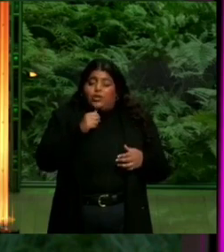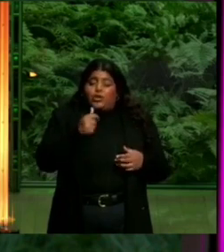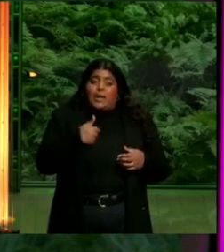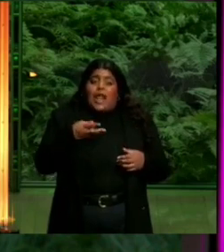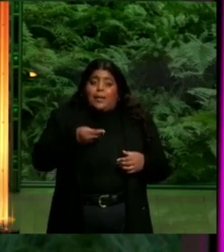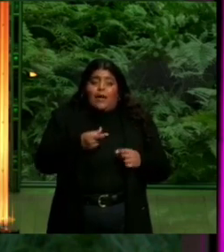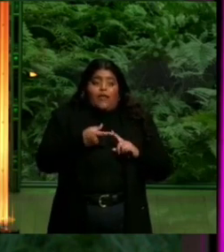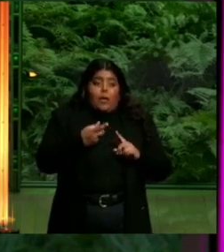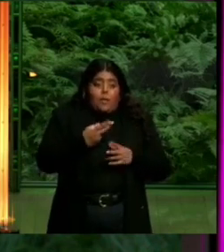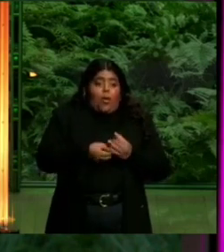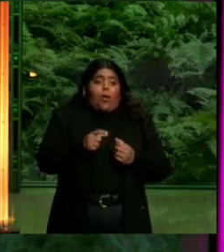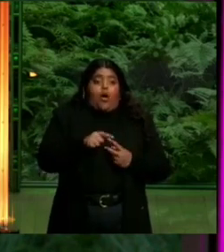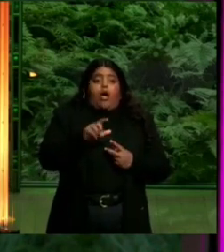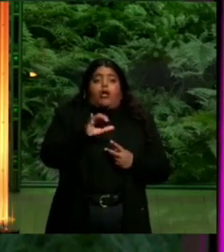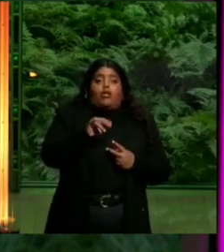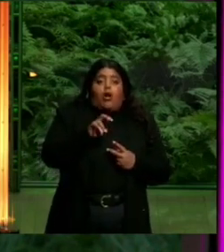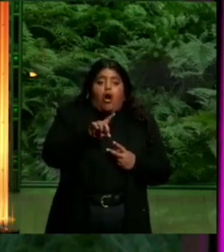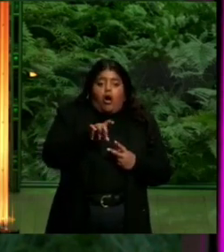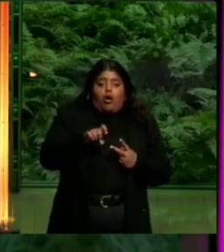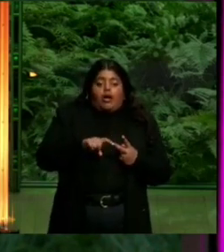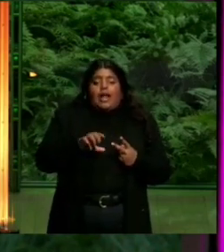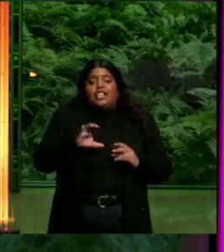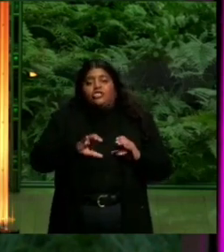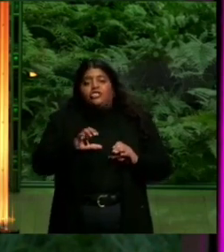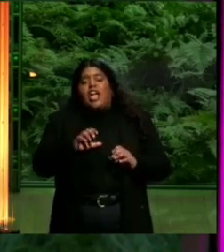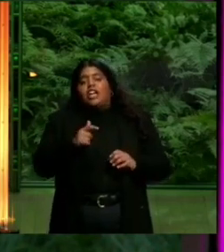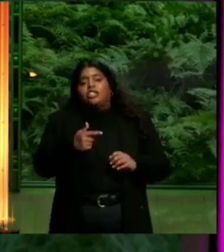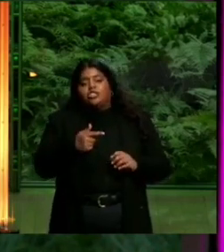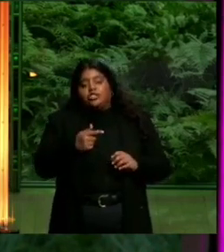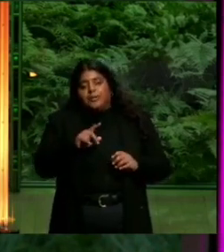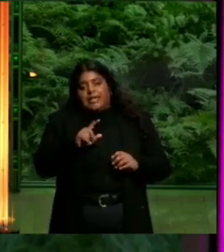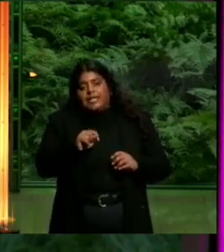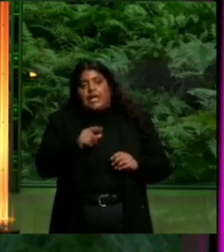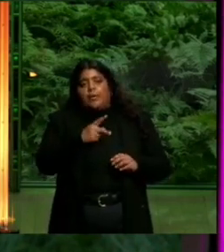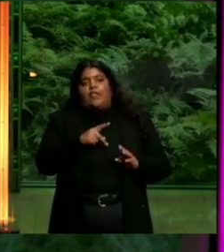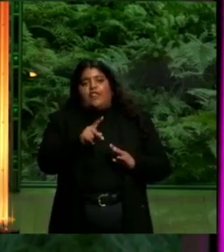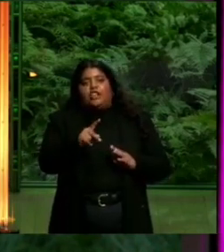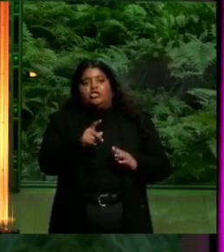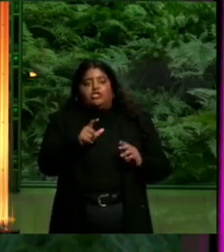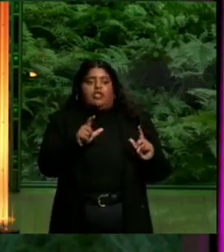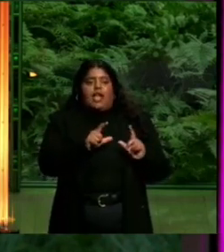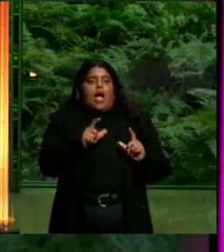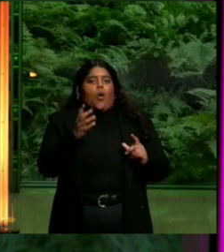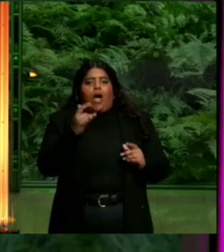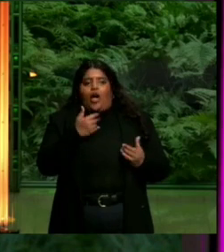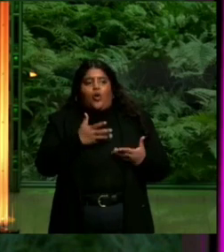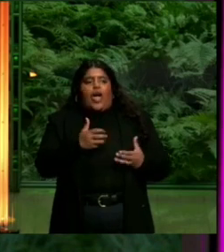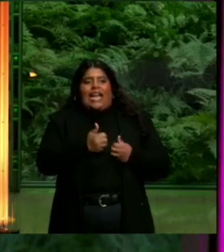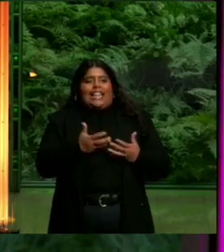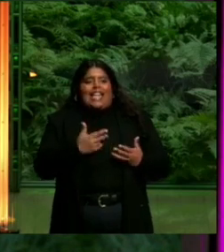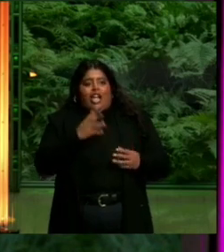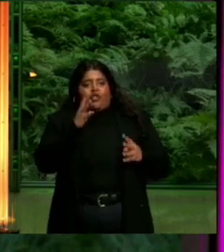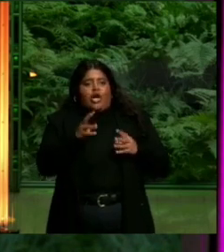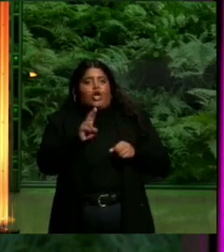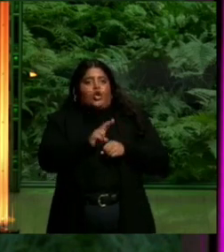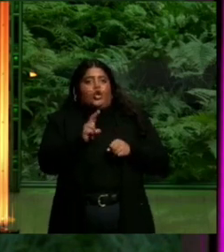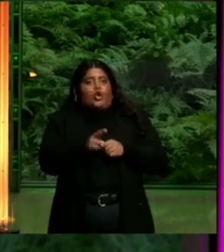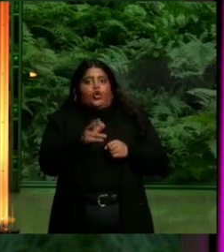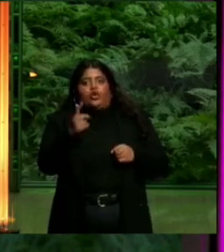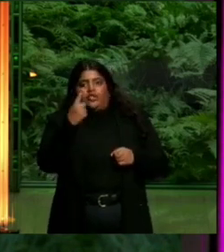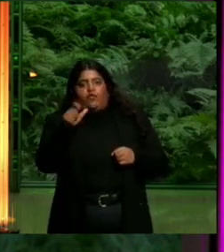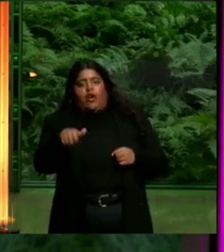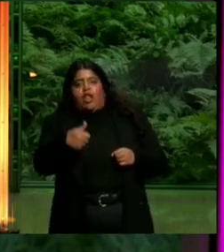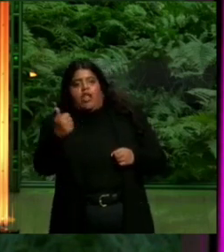both Claude and ChatGPT's like professional licenses just because I don't want anything that I'm creating to be used for model building.